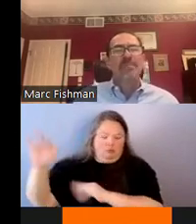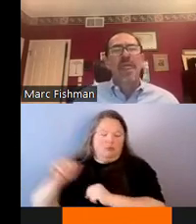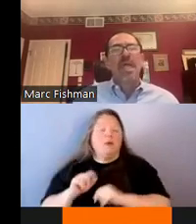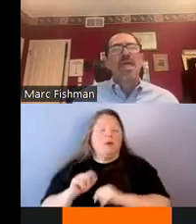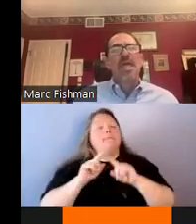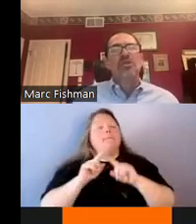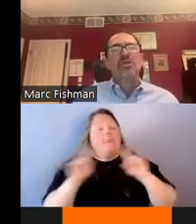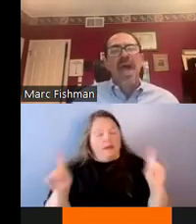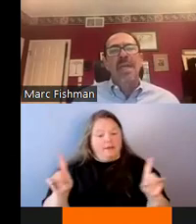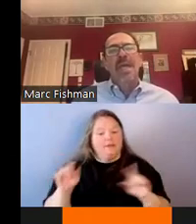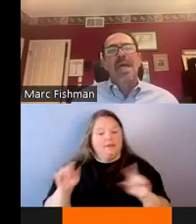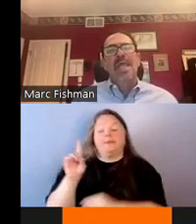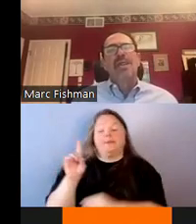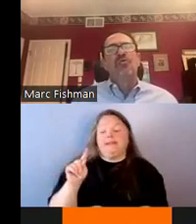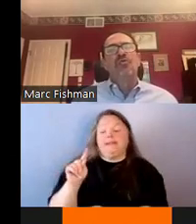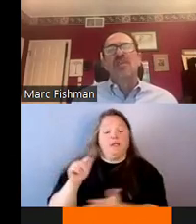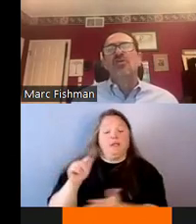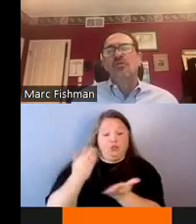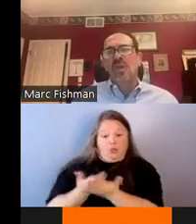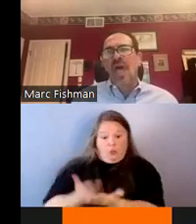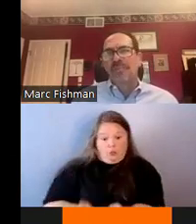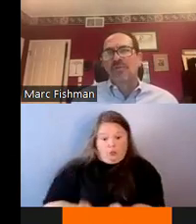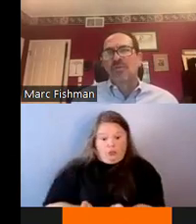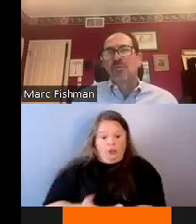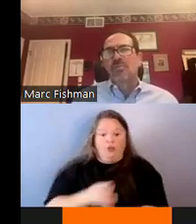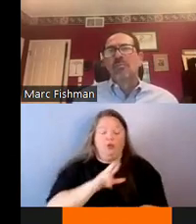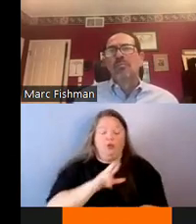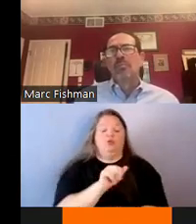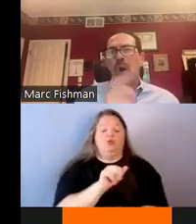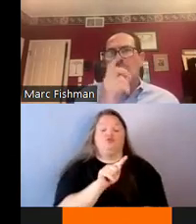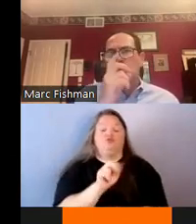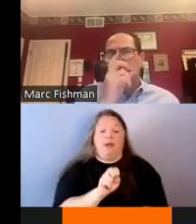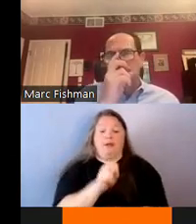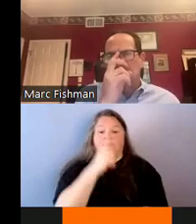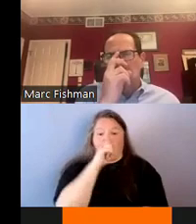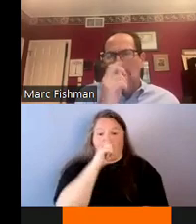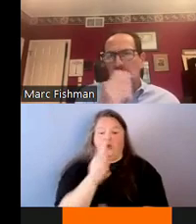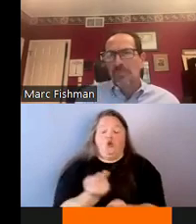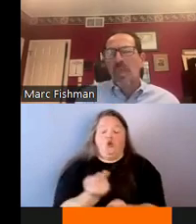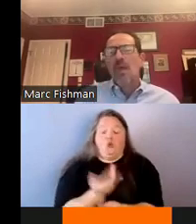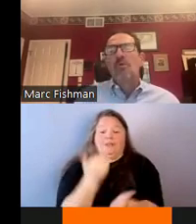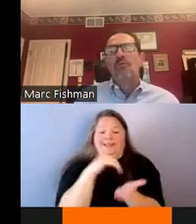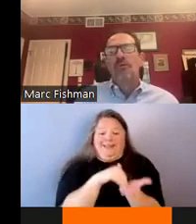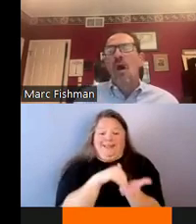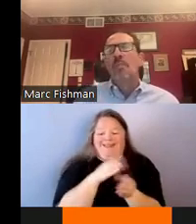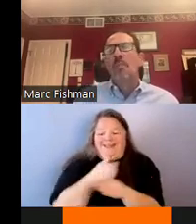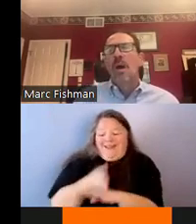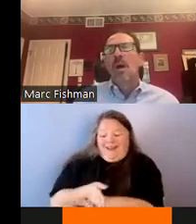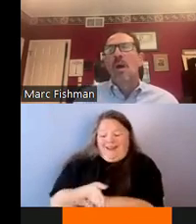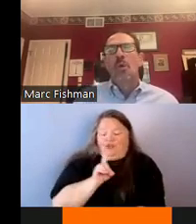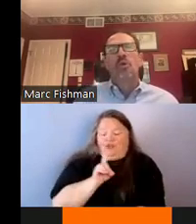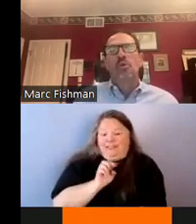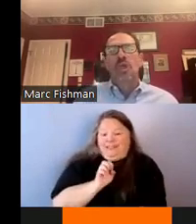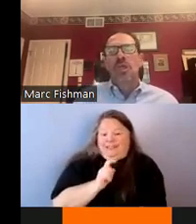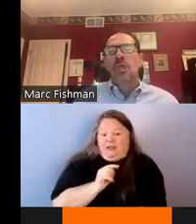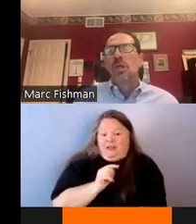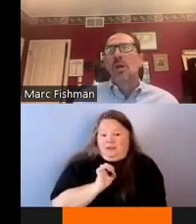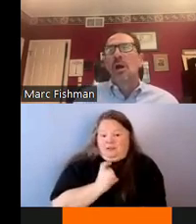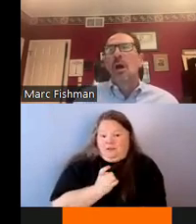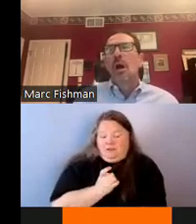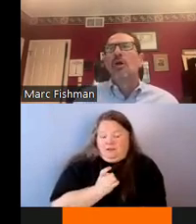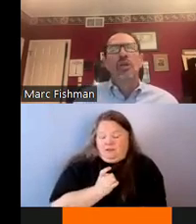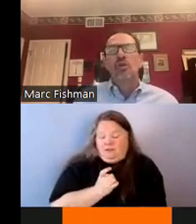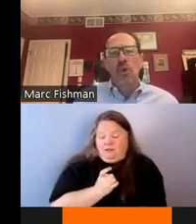of the data is that the rates of relapse post-detox from